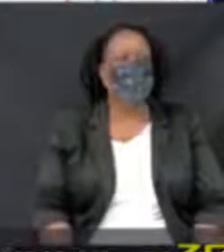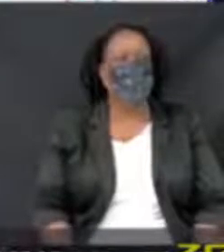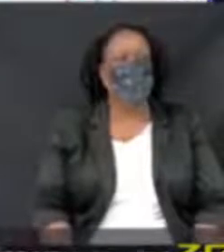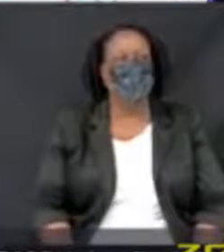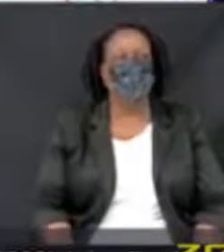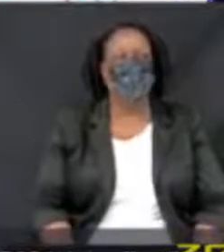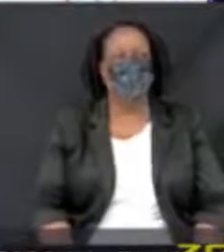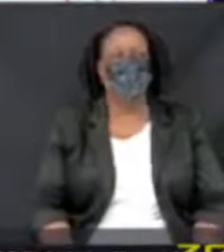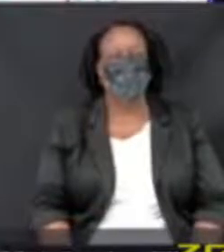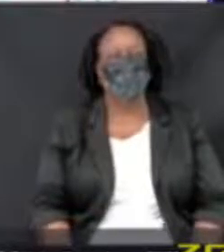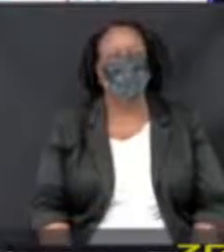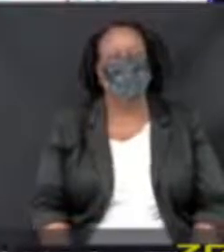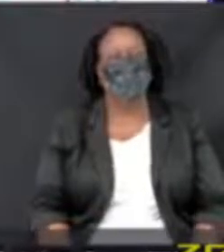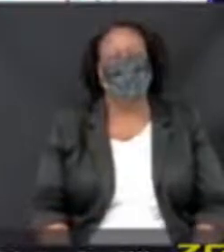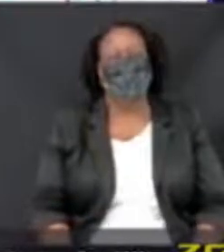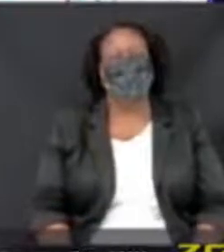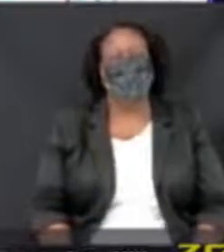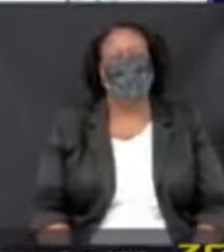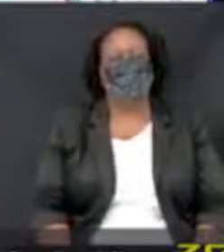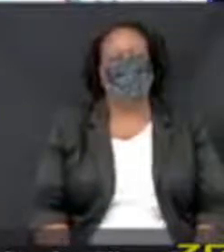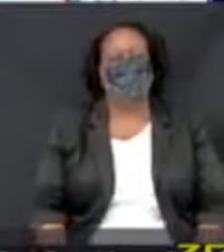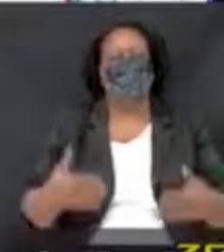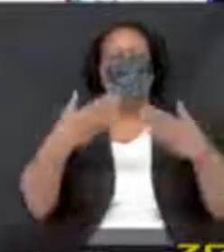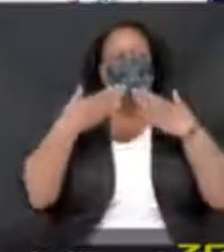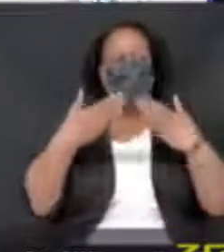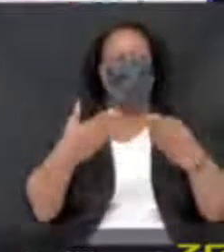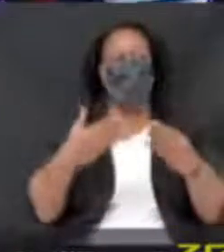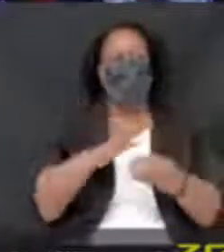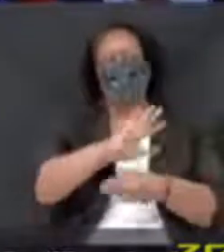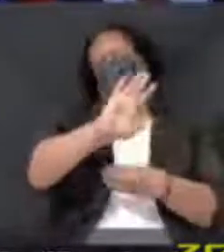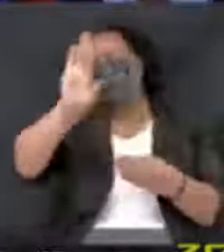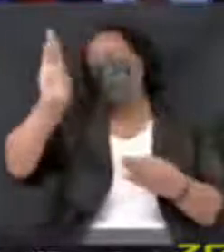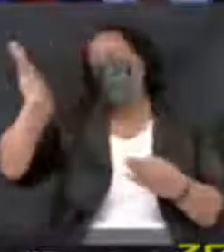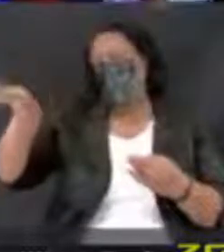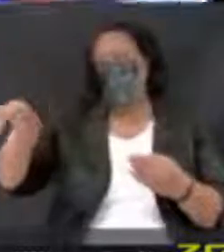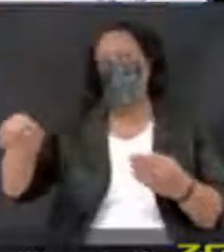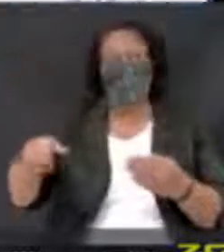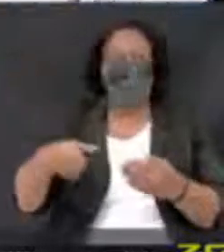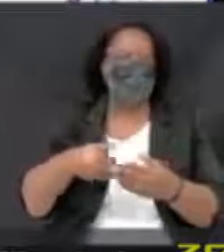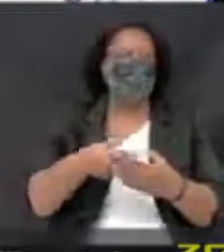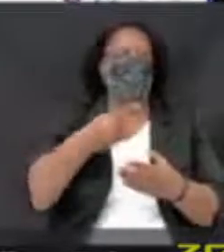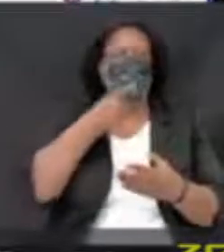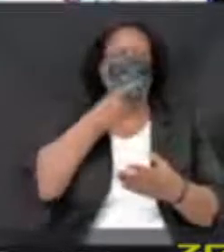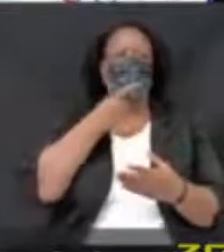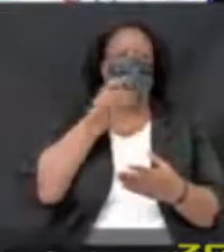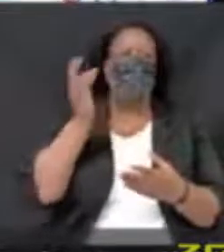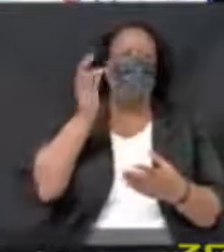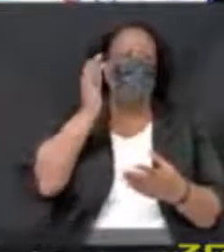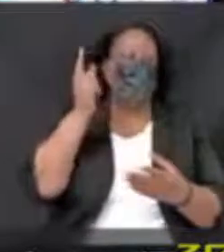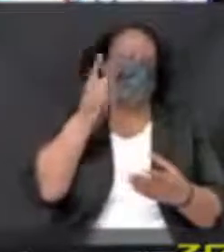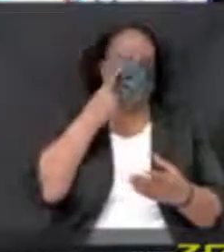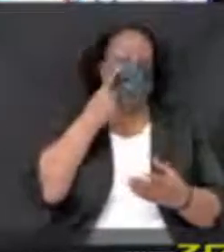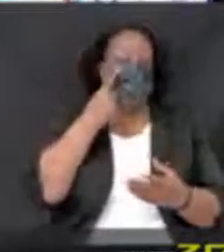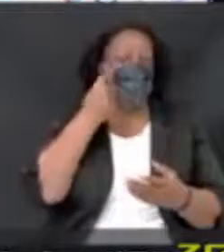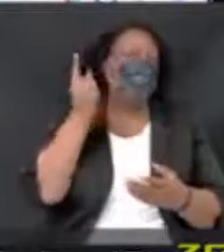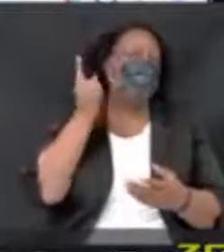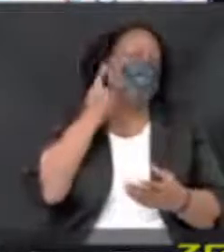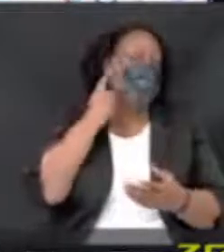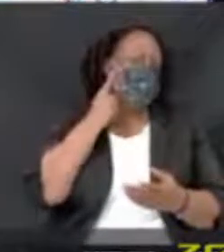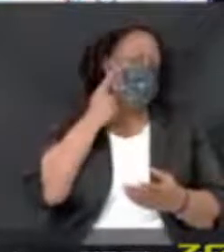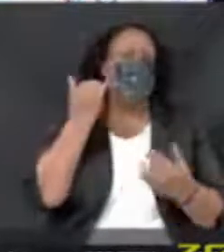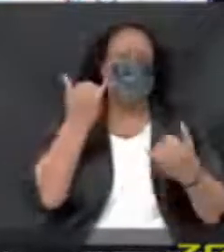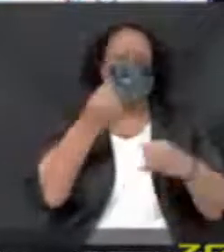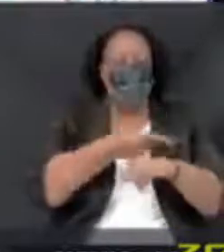Lejon James. Thanks to all of you, and thank you for being with us today for our COVID-19